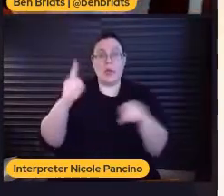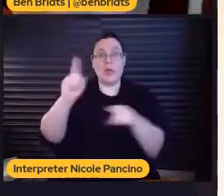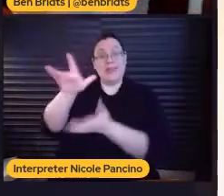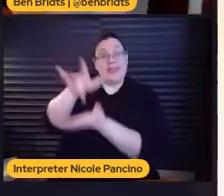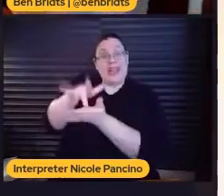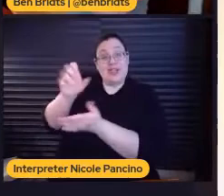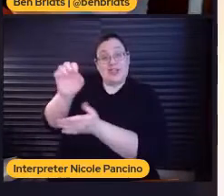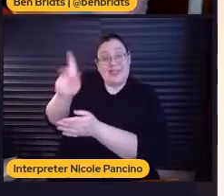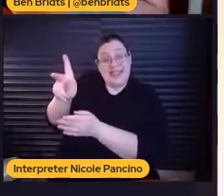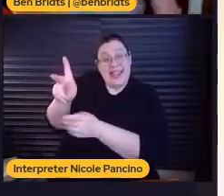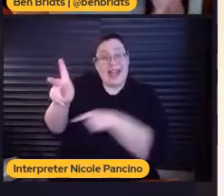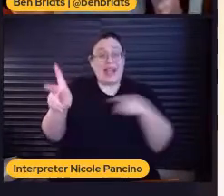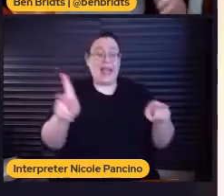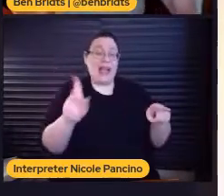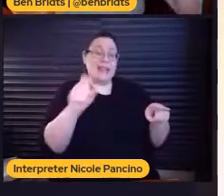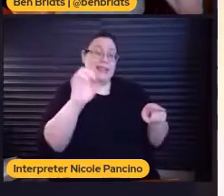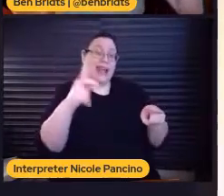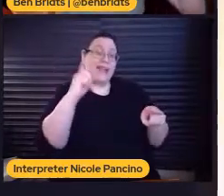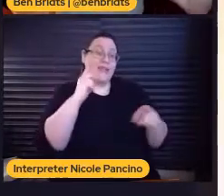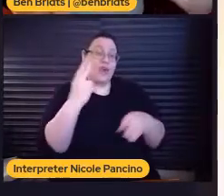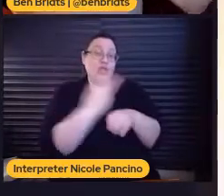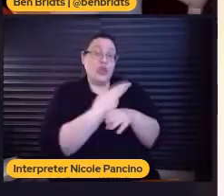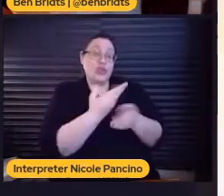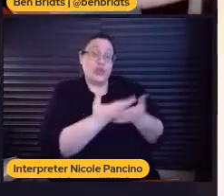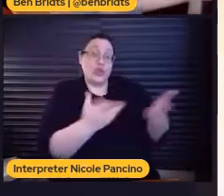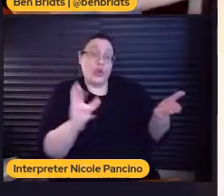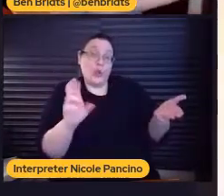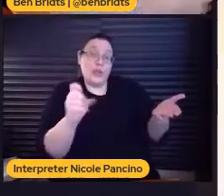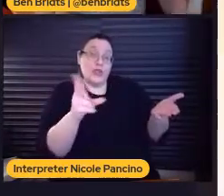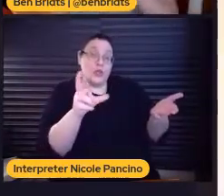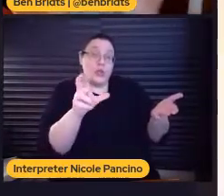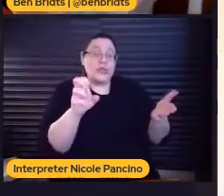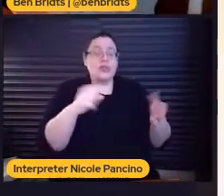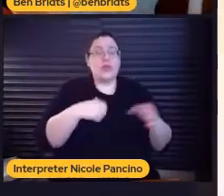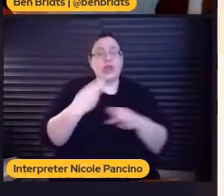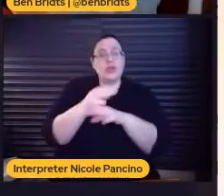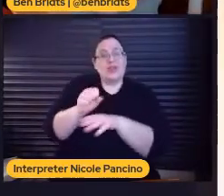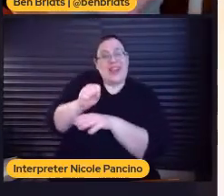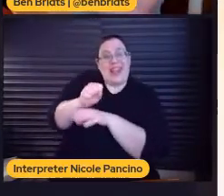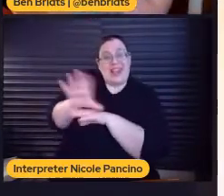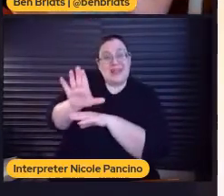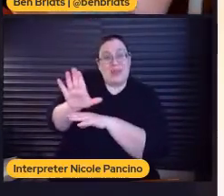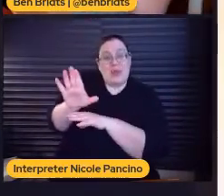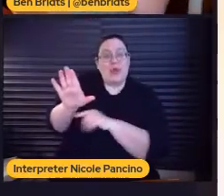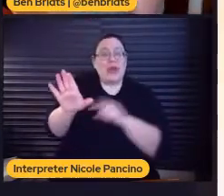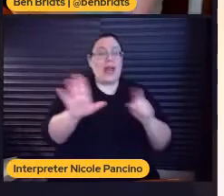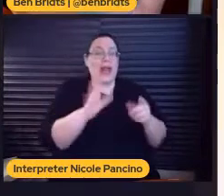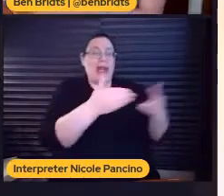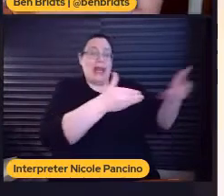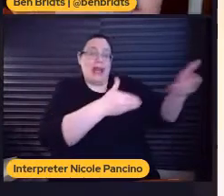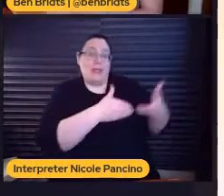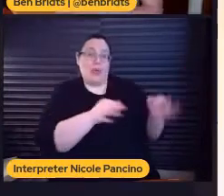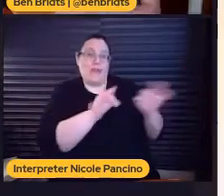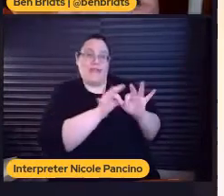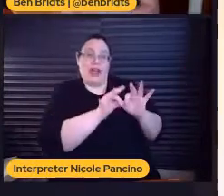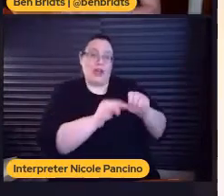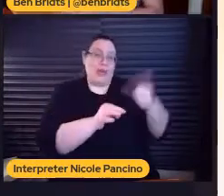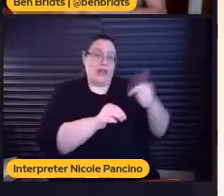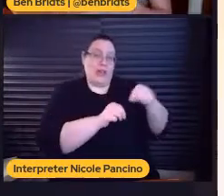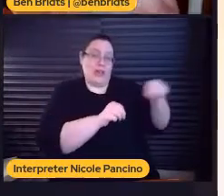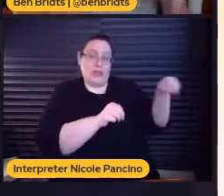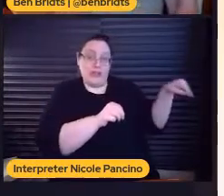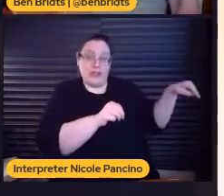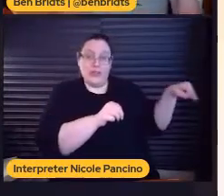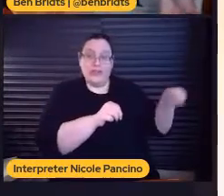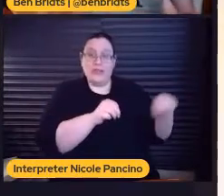that use the resources, we can use export in the central stack and import value in all the other stacks. And